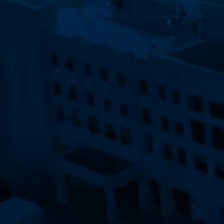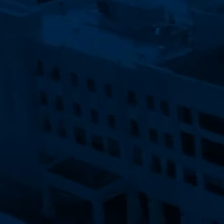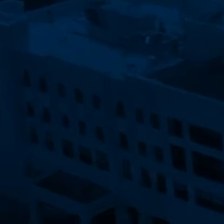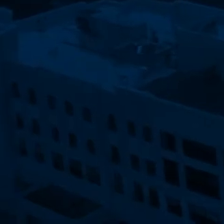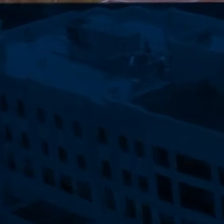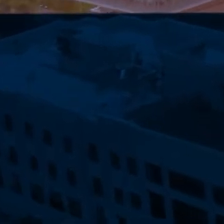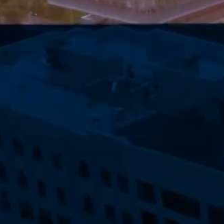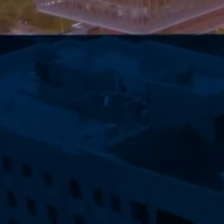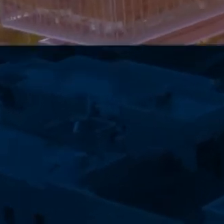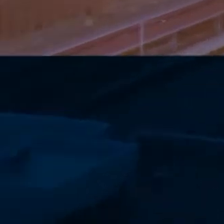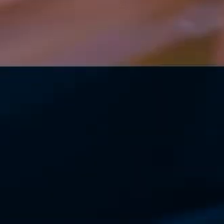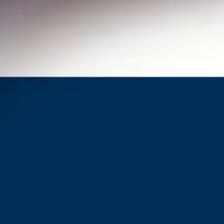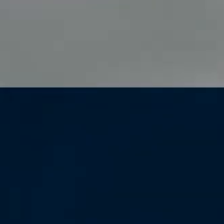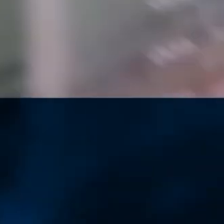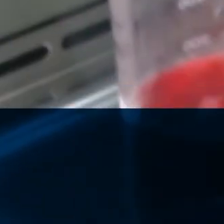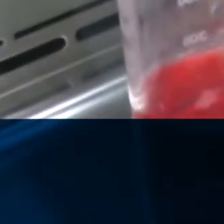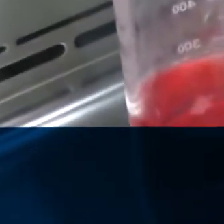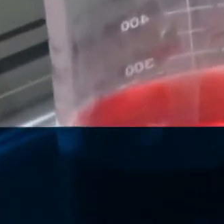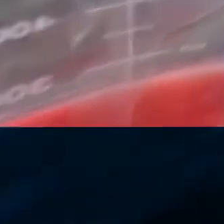watching.